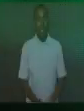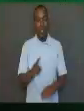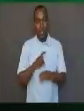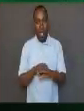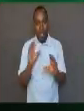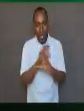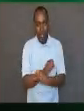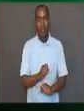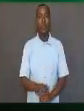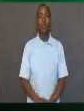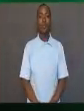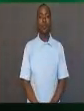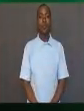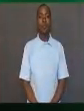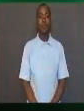Time's up.